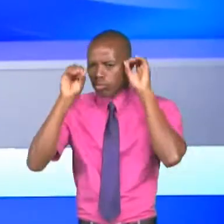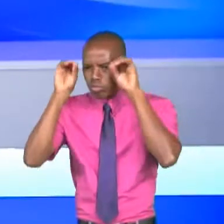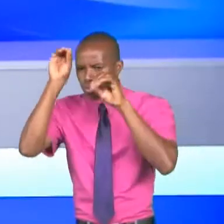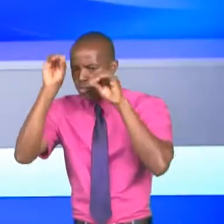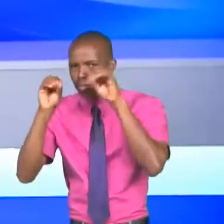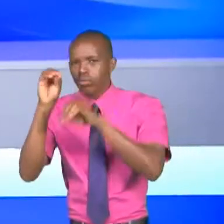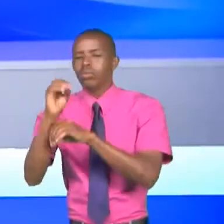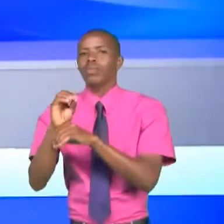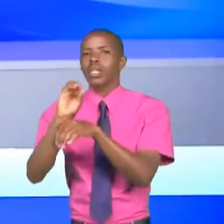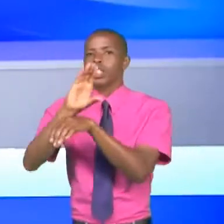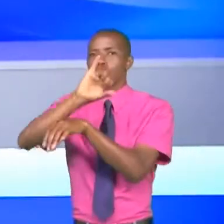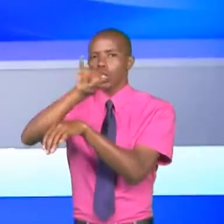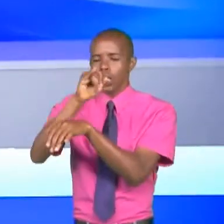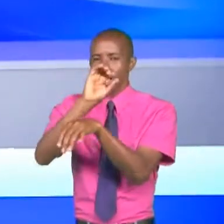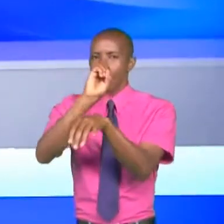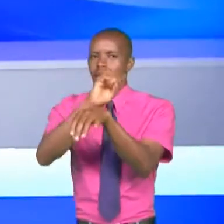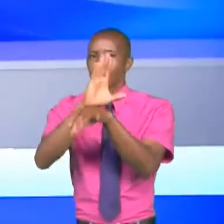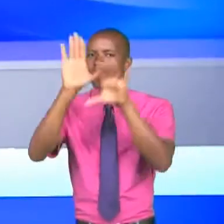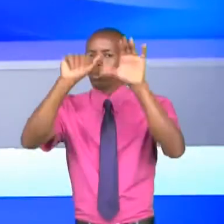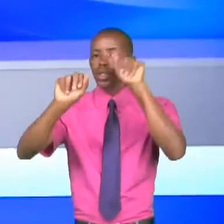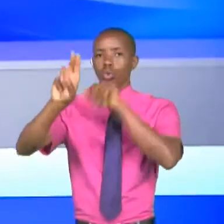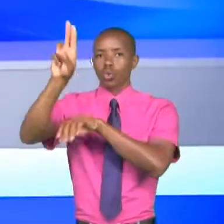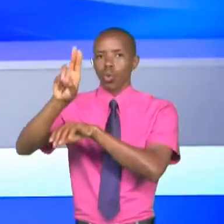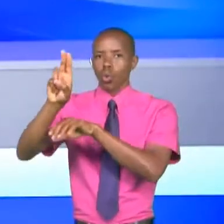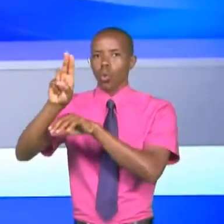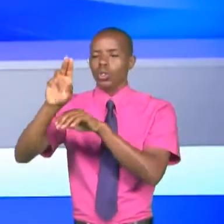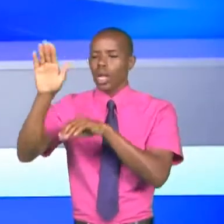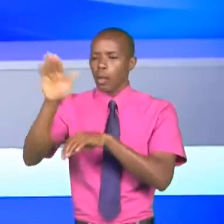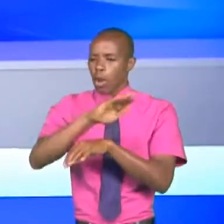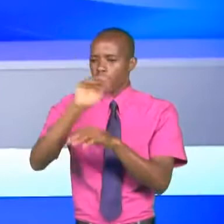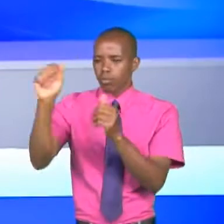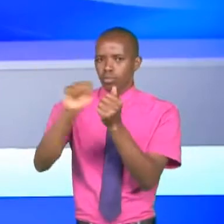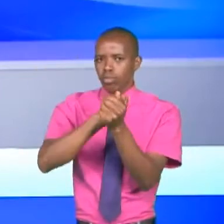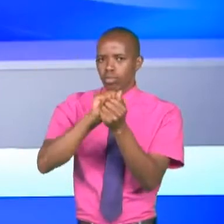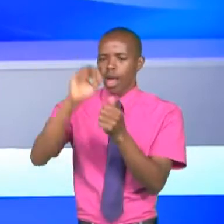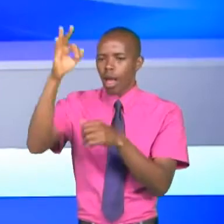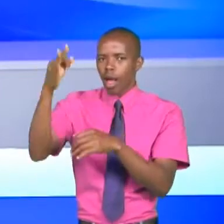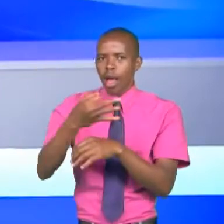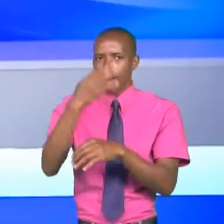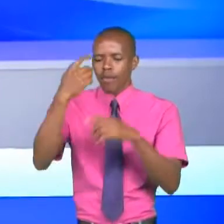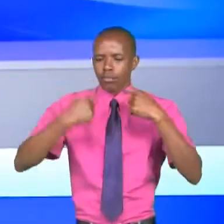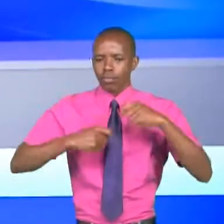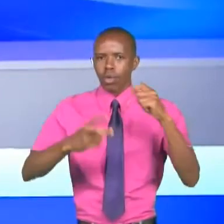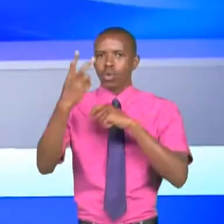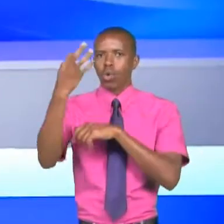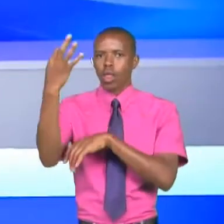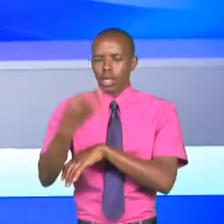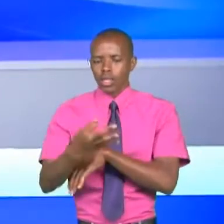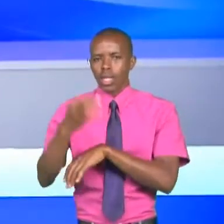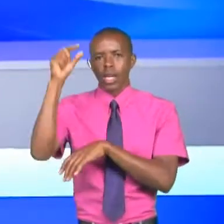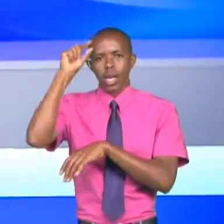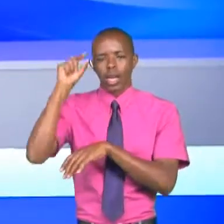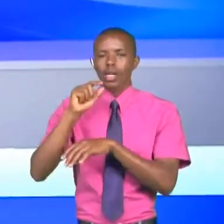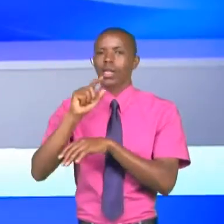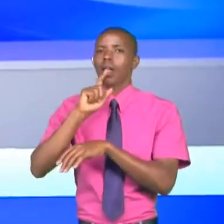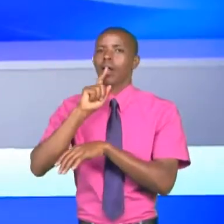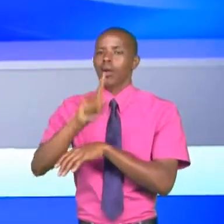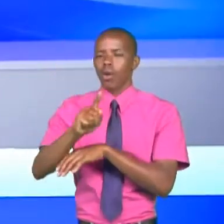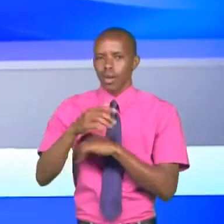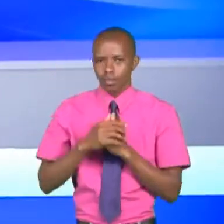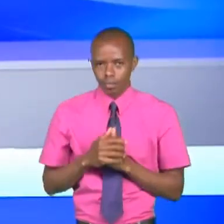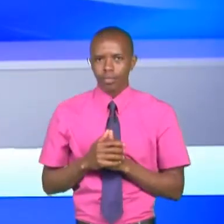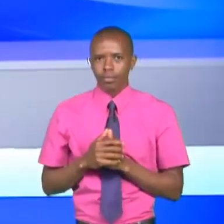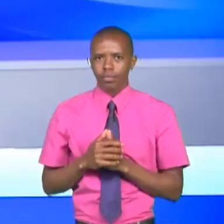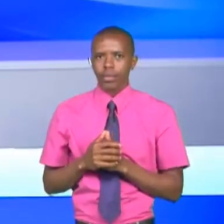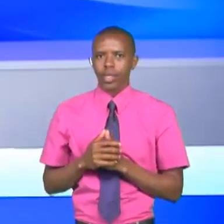David Maraga advised President Uhuru Kenyatta to dissolve Parliament for failing to enact two-third gender rule. Our reporter Wellington Ojwang was on the